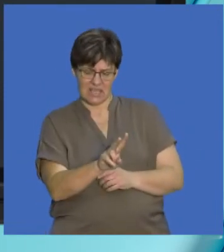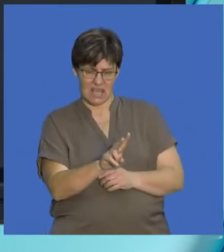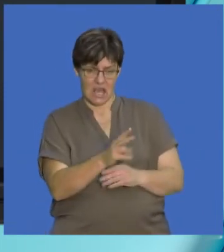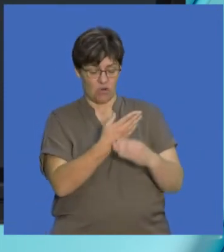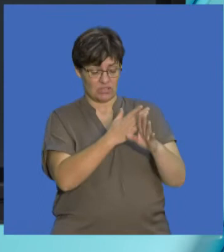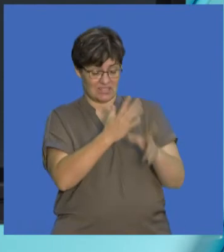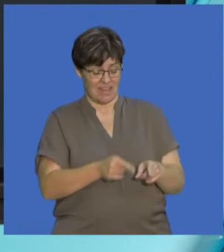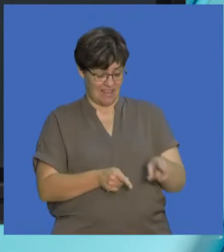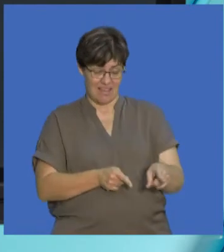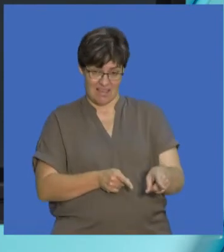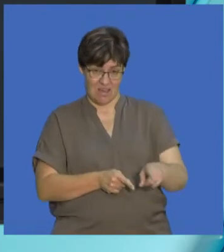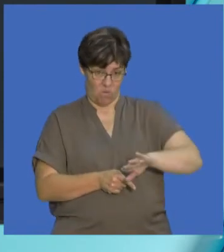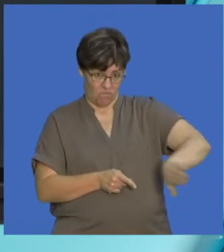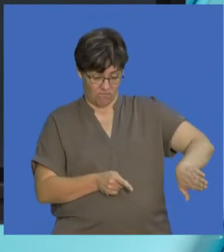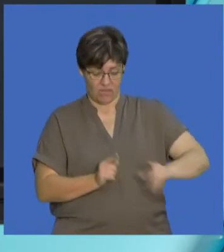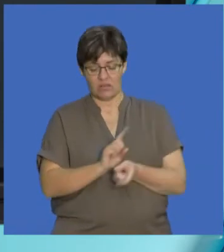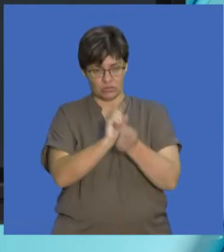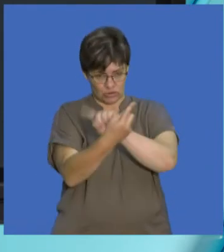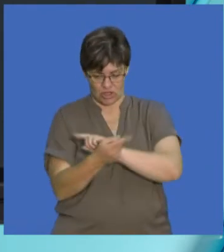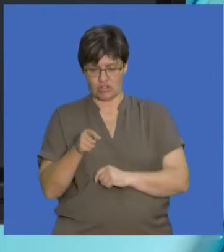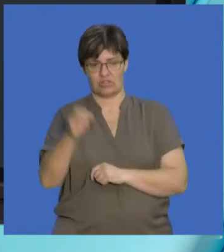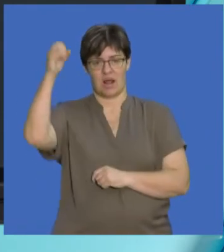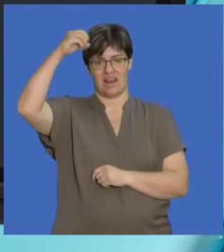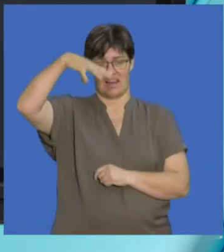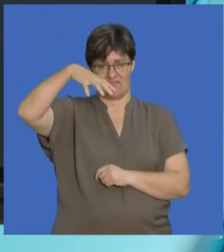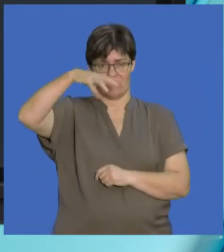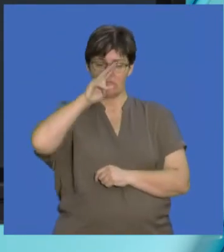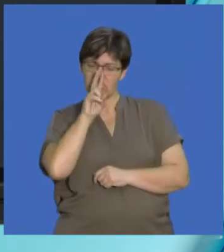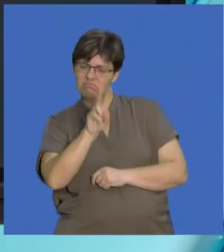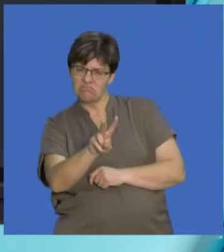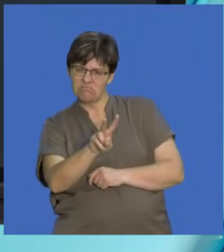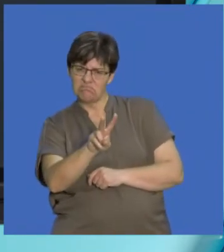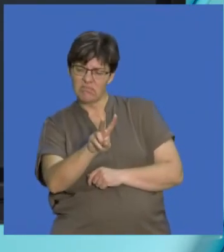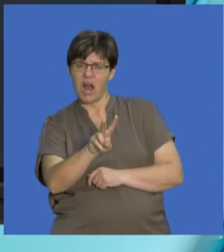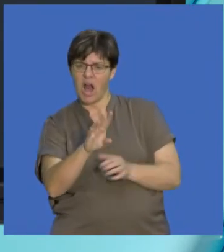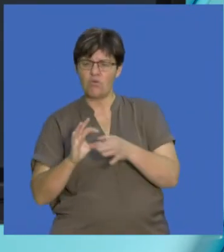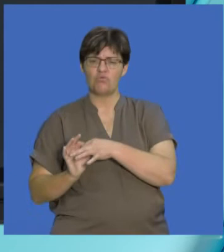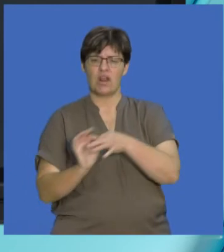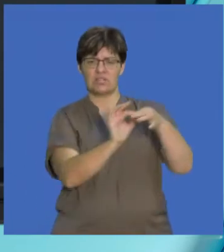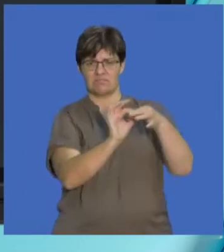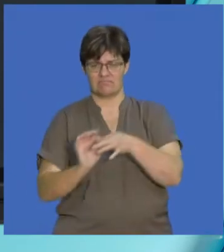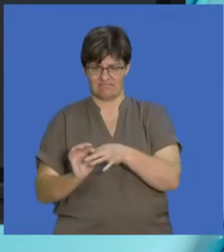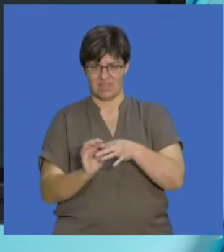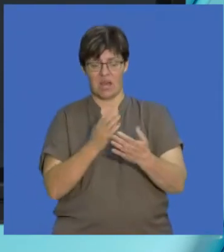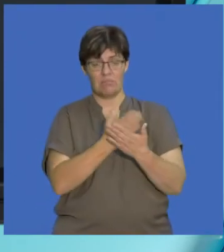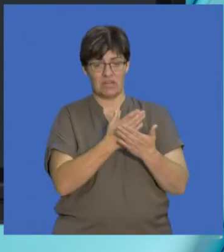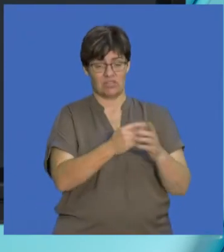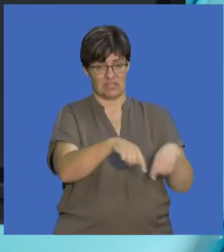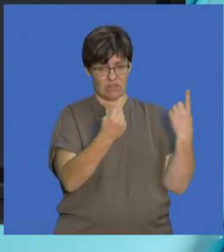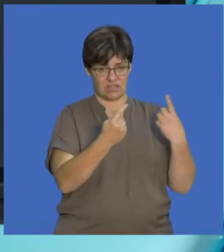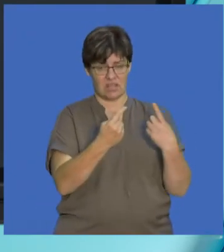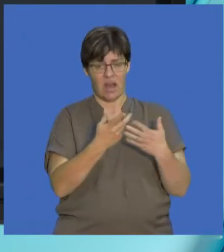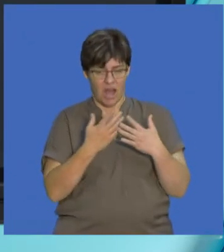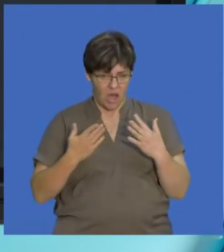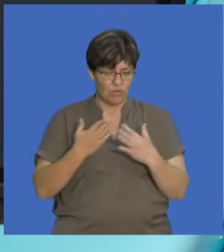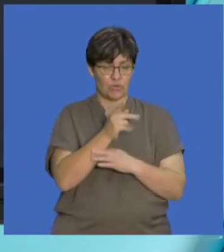resistor, we place a light bulb and try and explore the relationship that exists between the potential difference across that